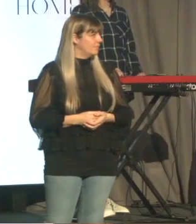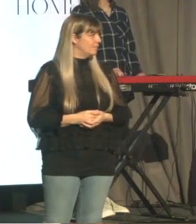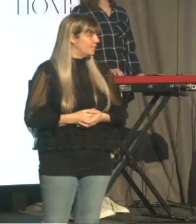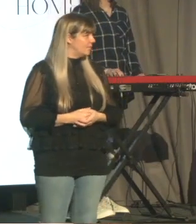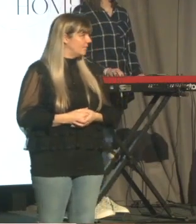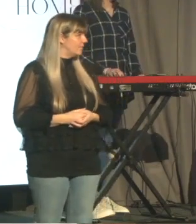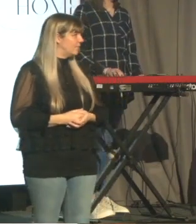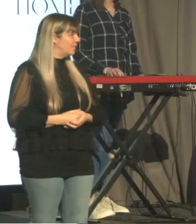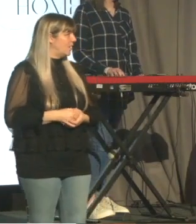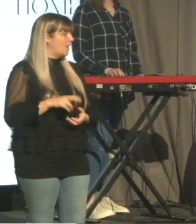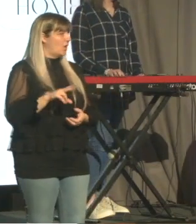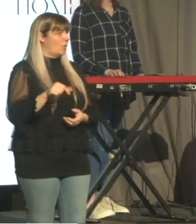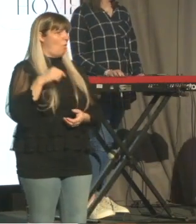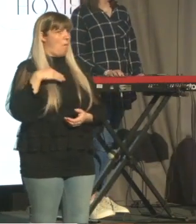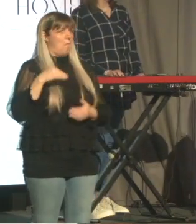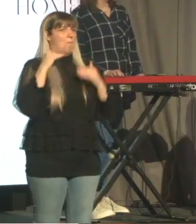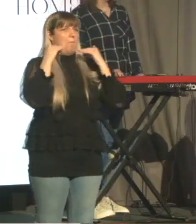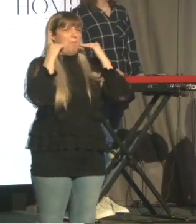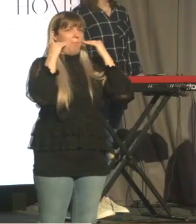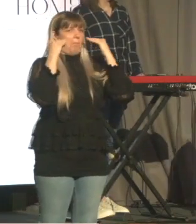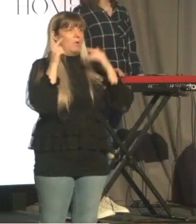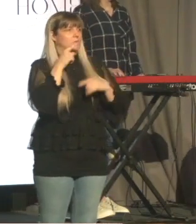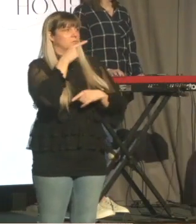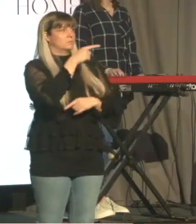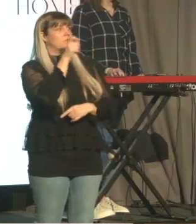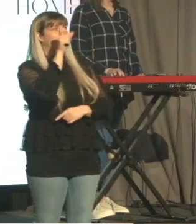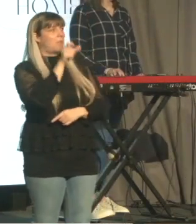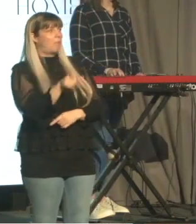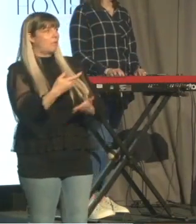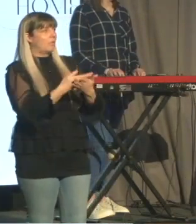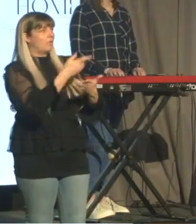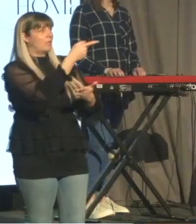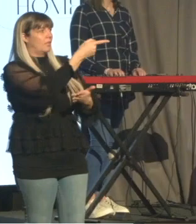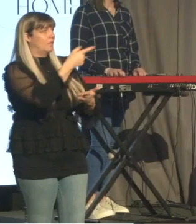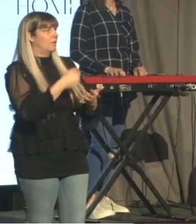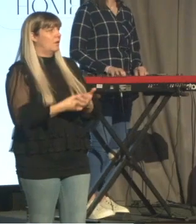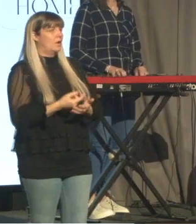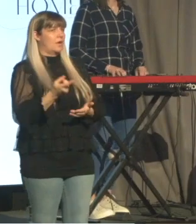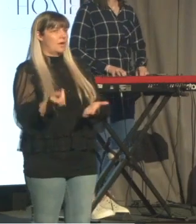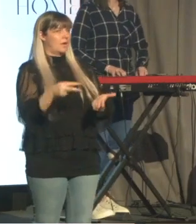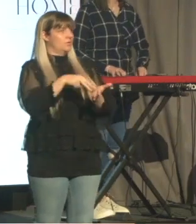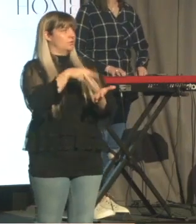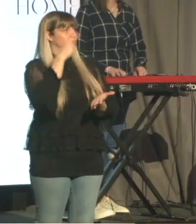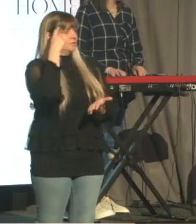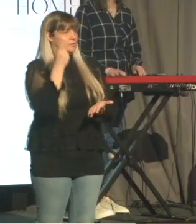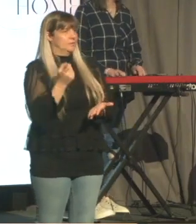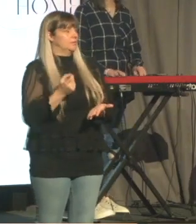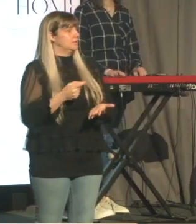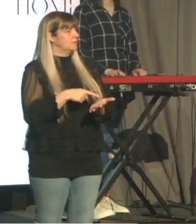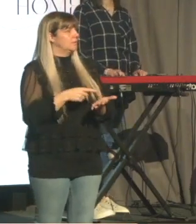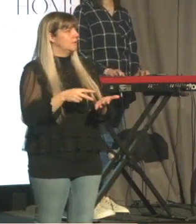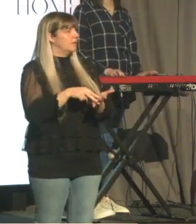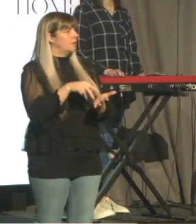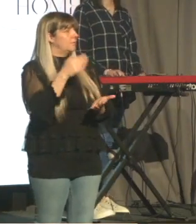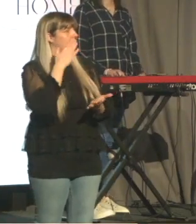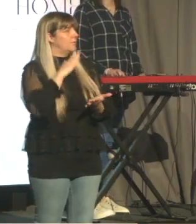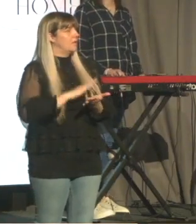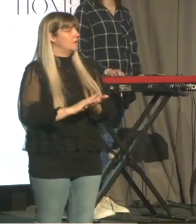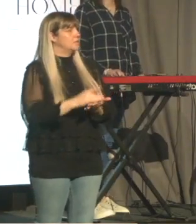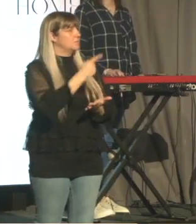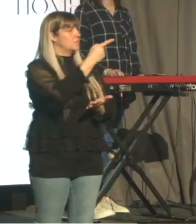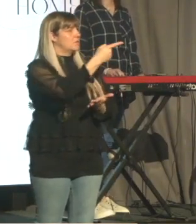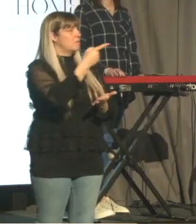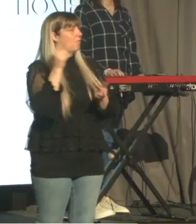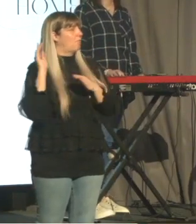I'm going to embarrass somebody here. There's Neil. Neil, would you stand for a wee minute? Not like this. Neil has been serving his country and has been away for months. I think it was